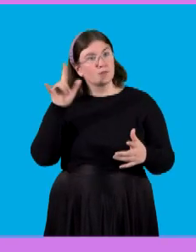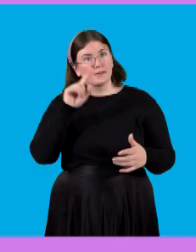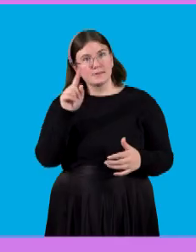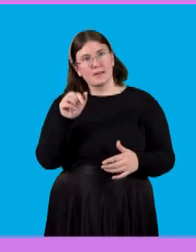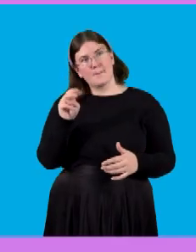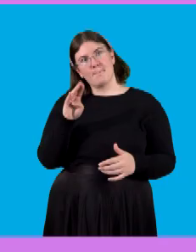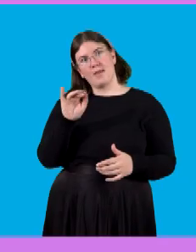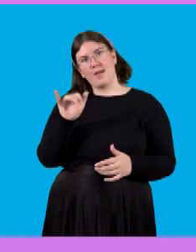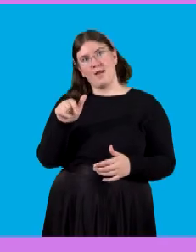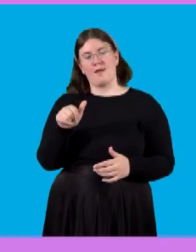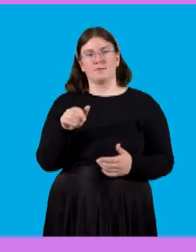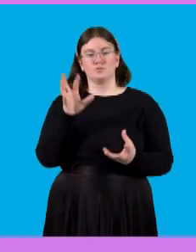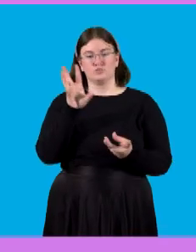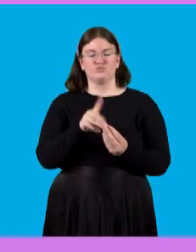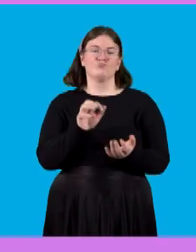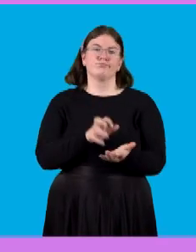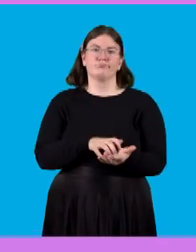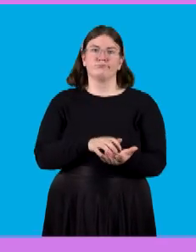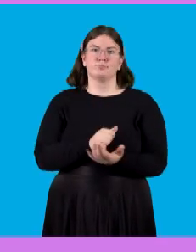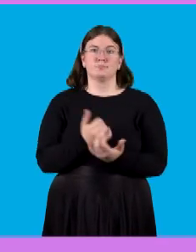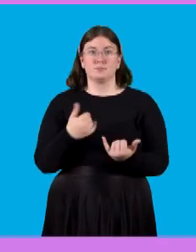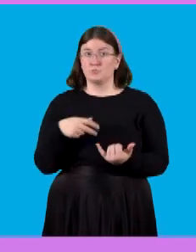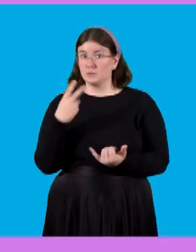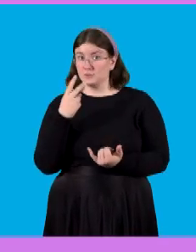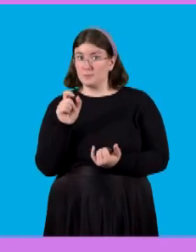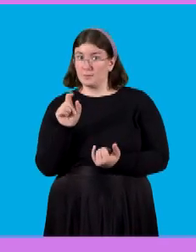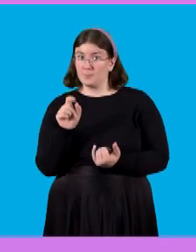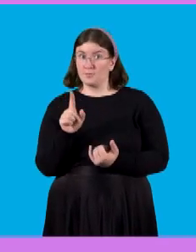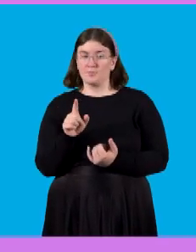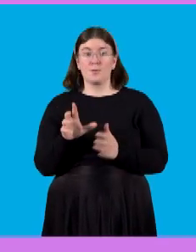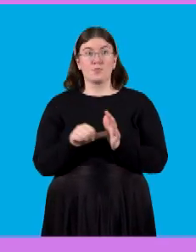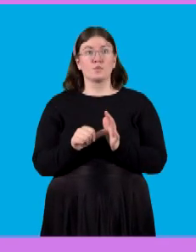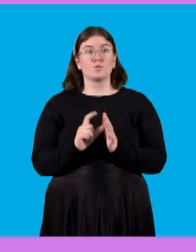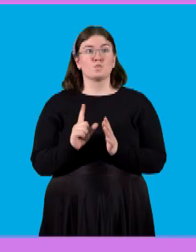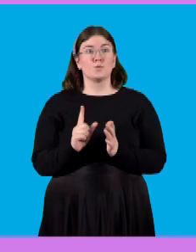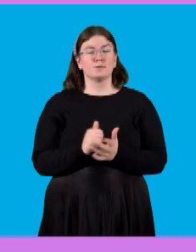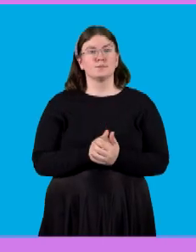Zambia. So now we'll be looking at this part here, right? What else is important? Let's